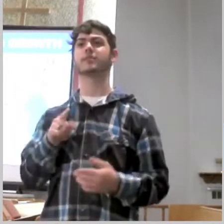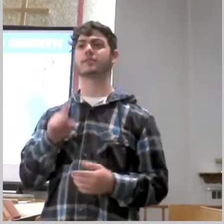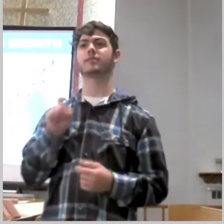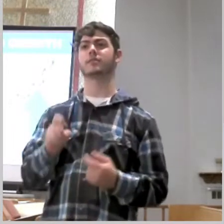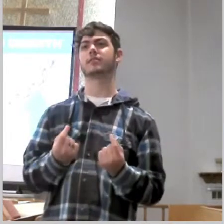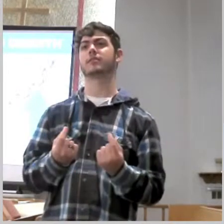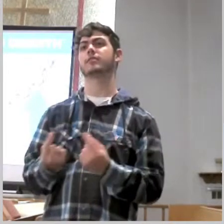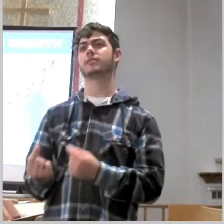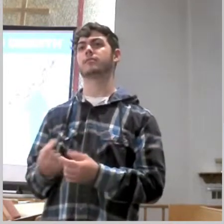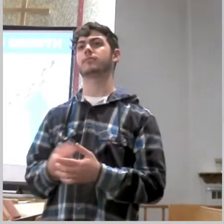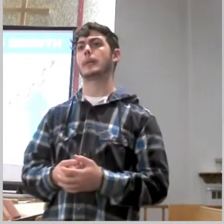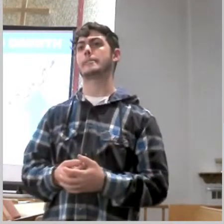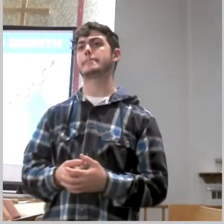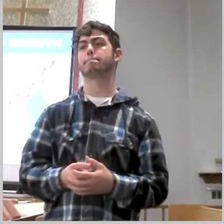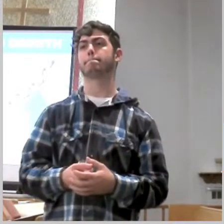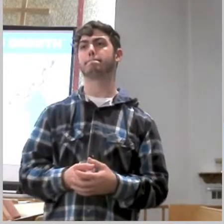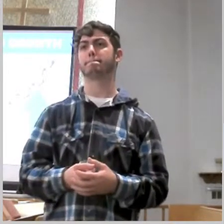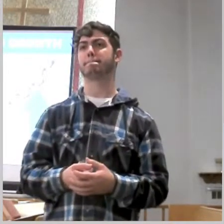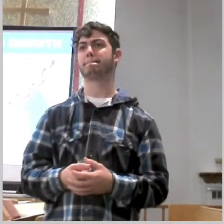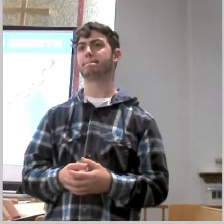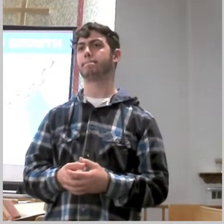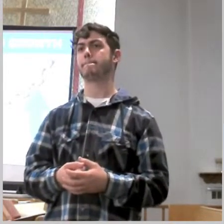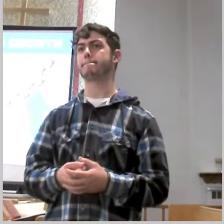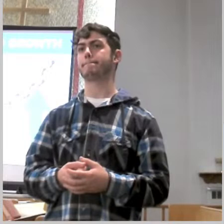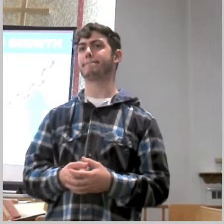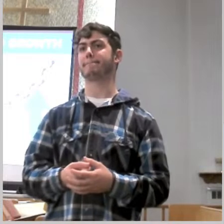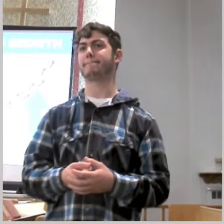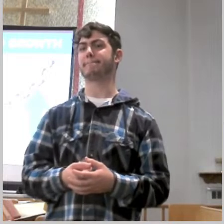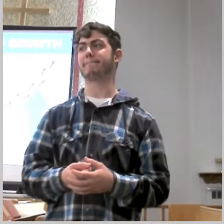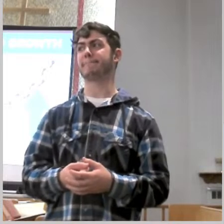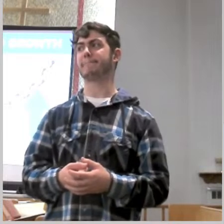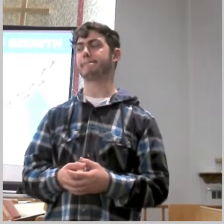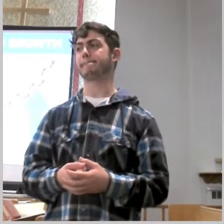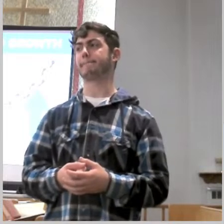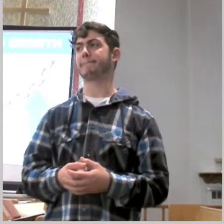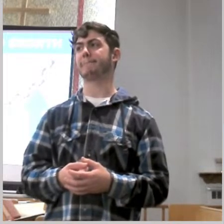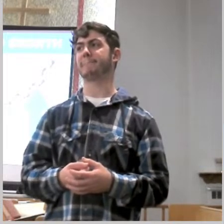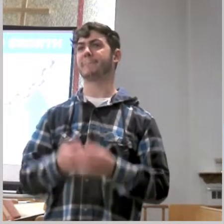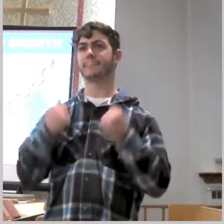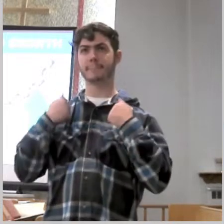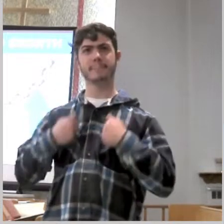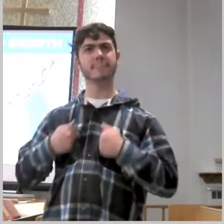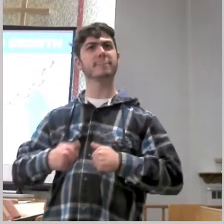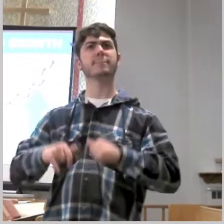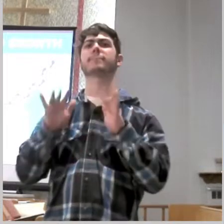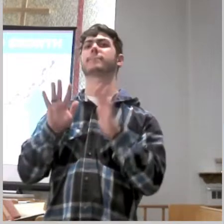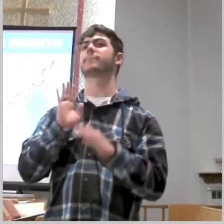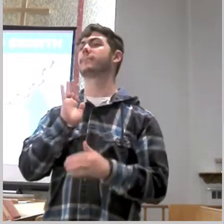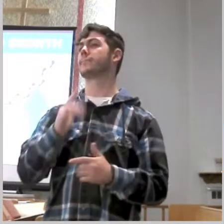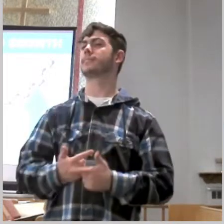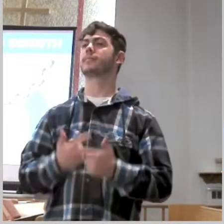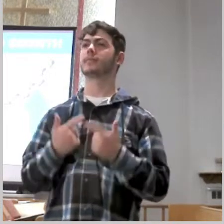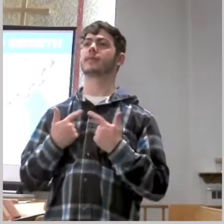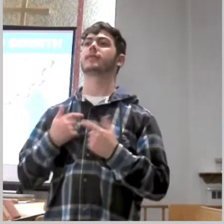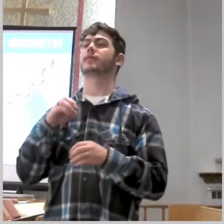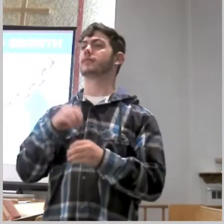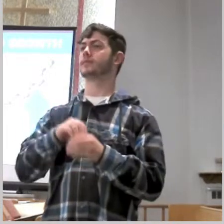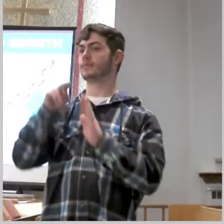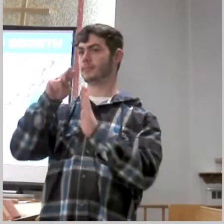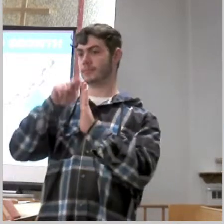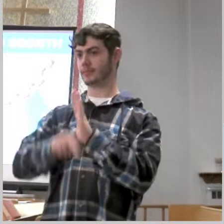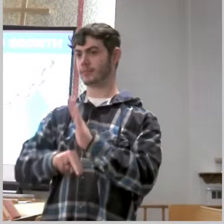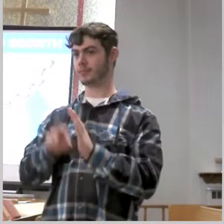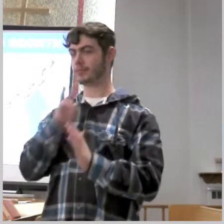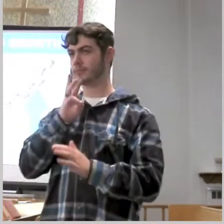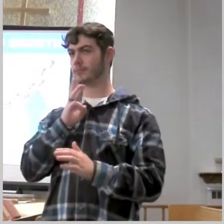this awesome ministry of the Lord Jesus Christ. To be surrendering your lives in the watery grave of baptism, be